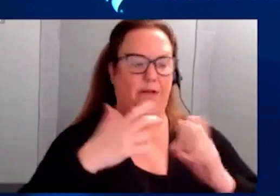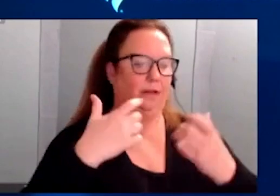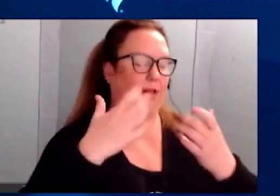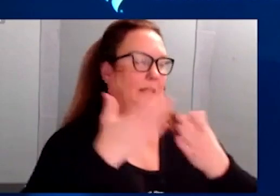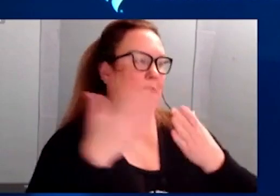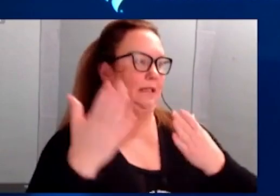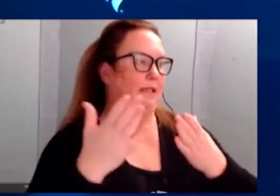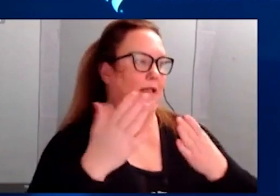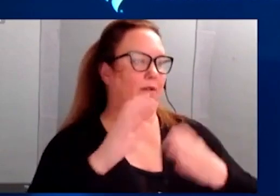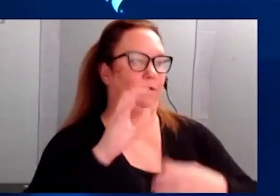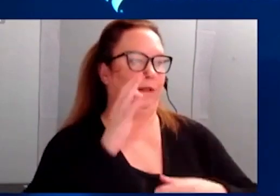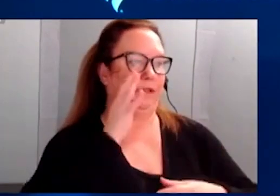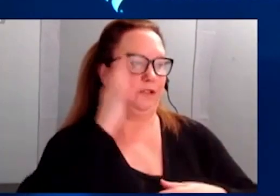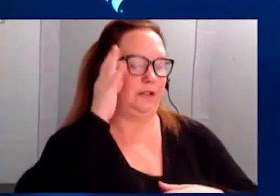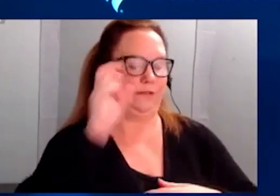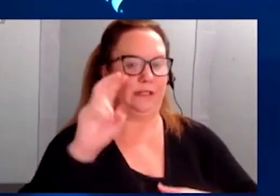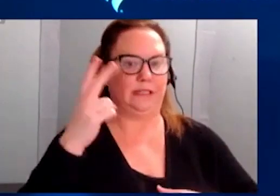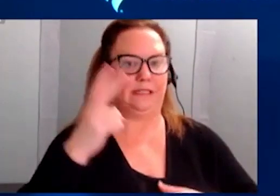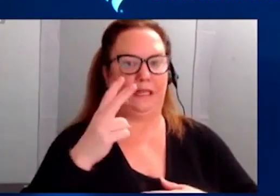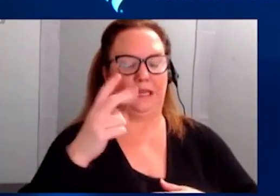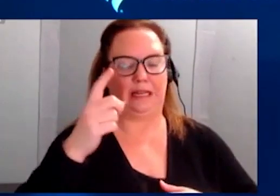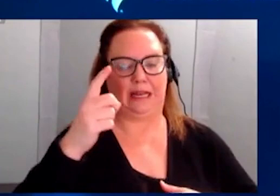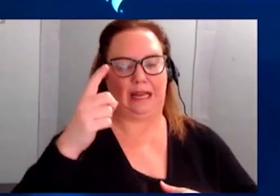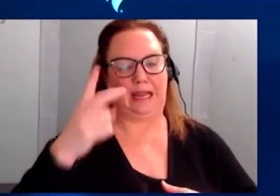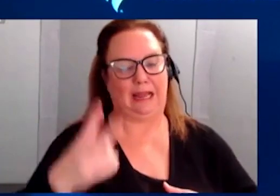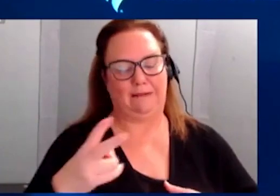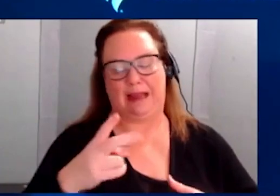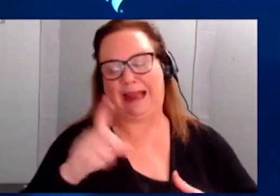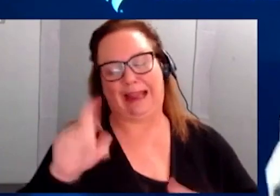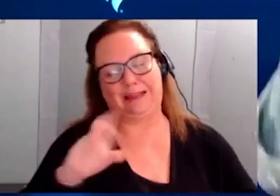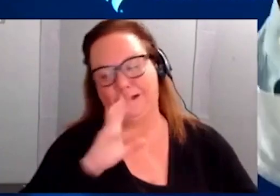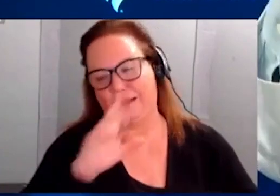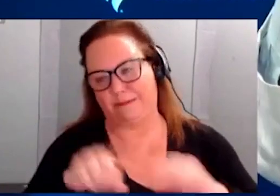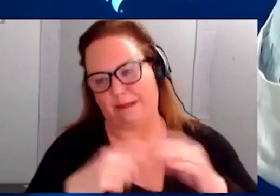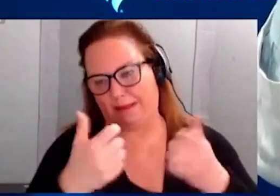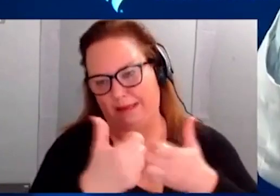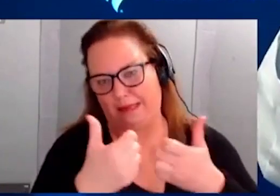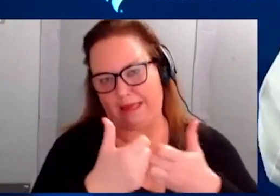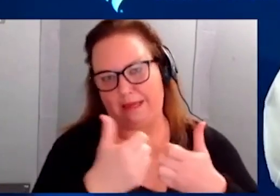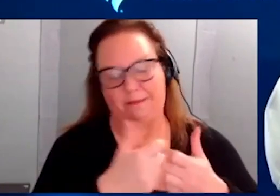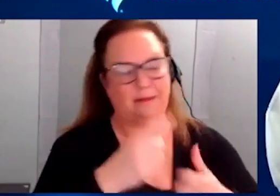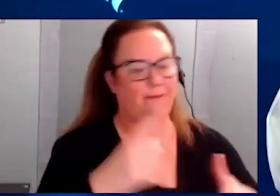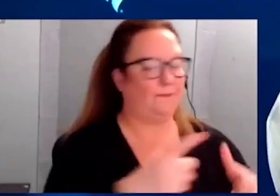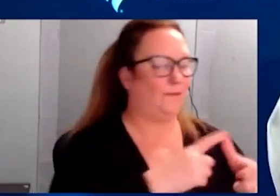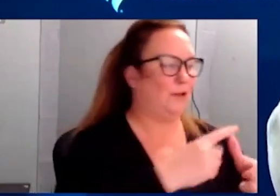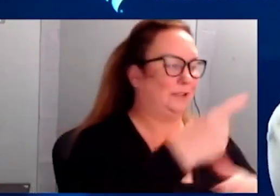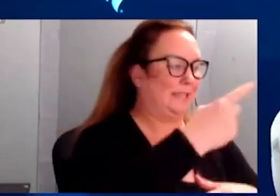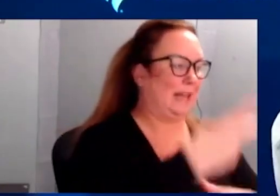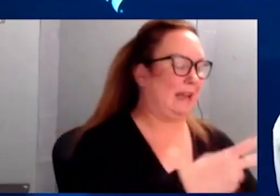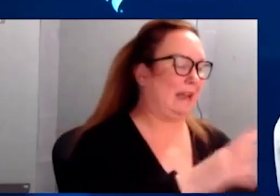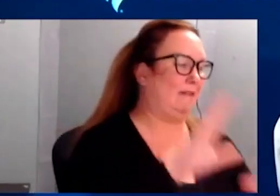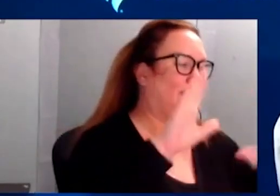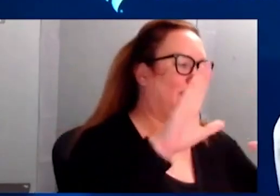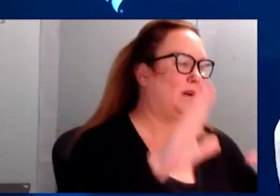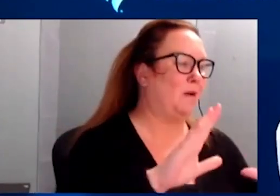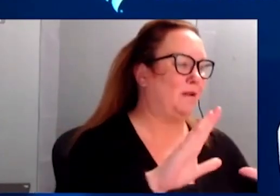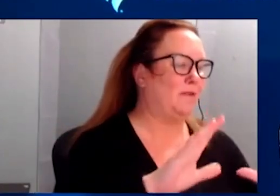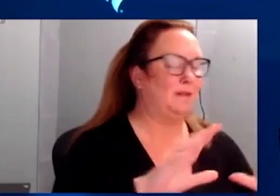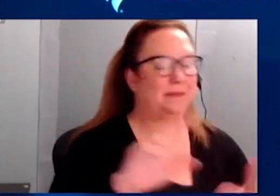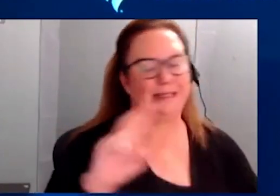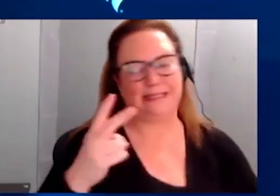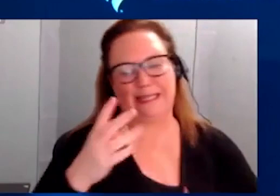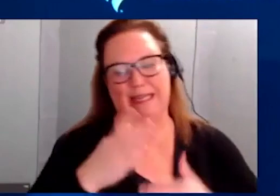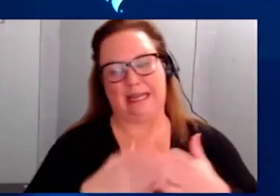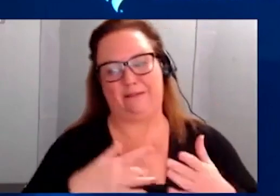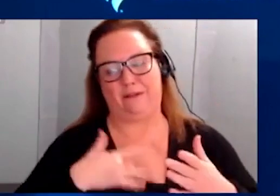Chiefs in the second half. I had to make one reference to that game in the second half. The first half, yay, second half. Oy vey. You feel a little defeated this